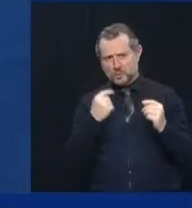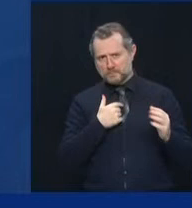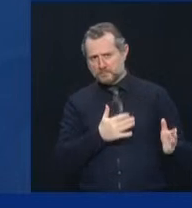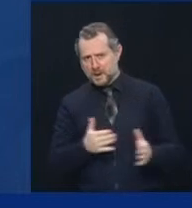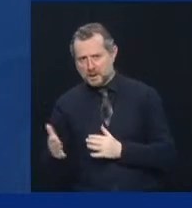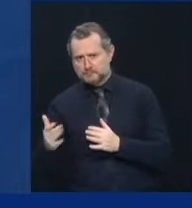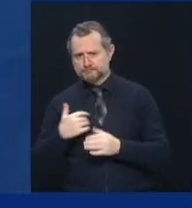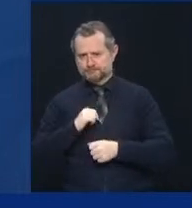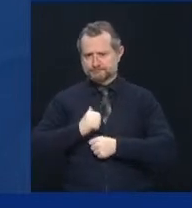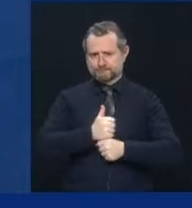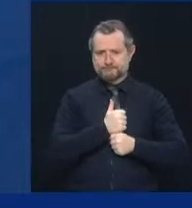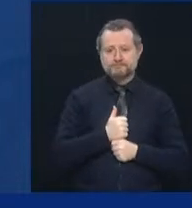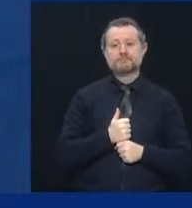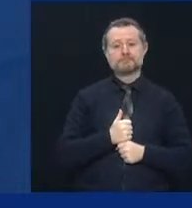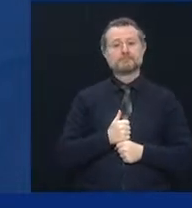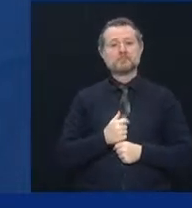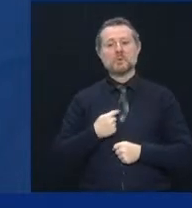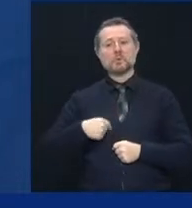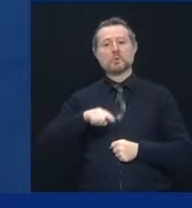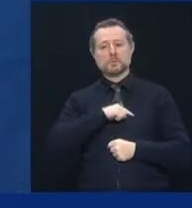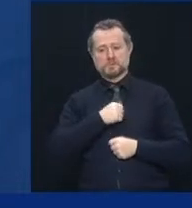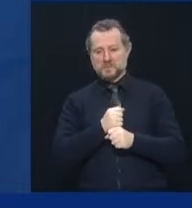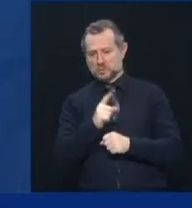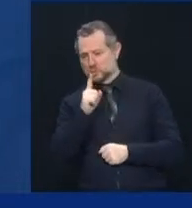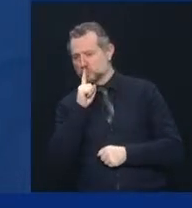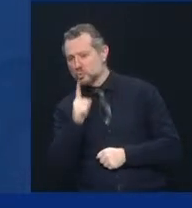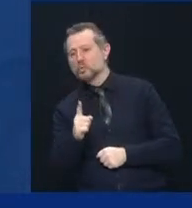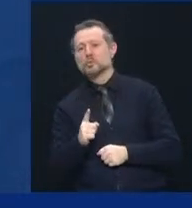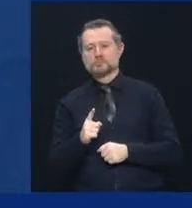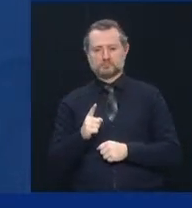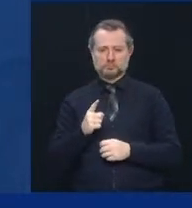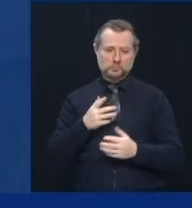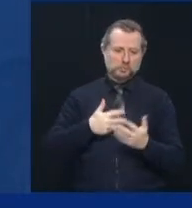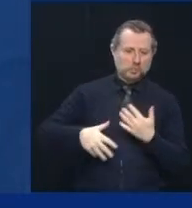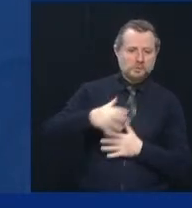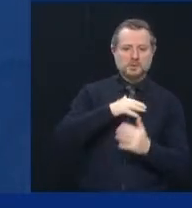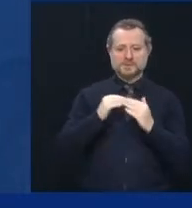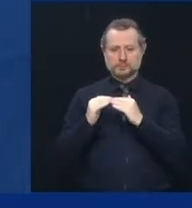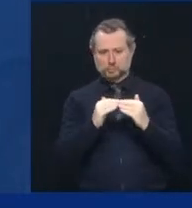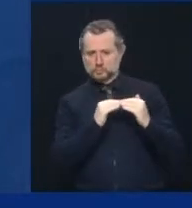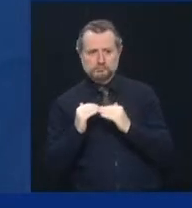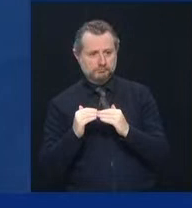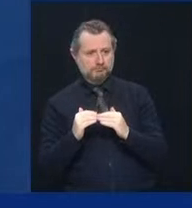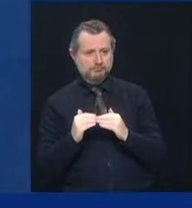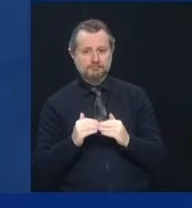we want to make sure that social equity is maintained in the